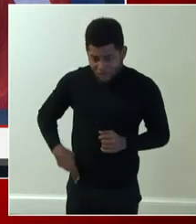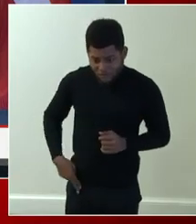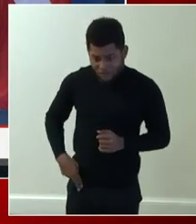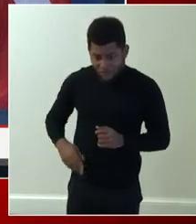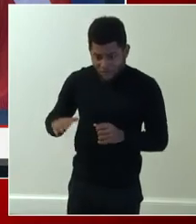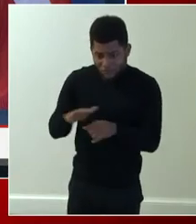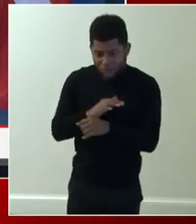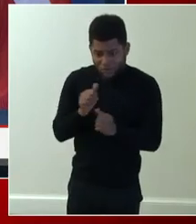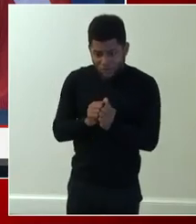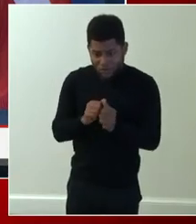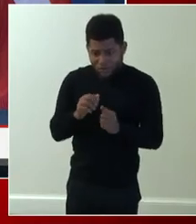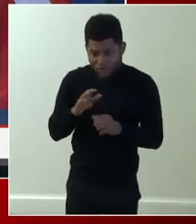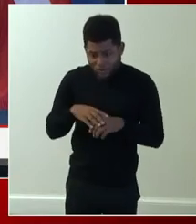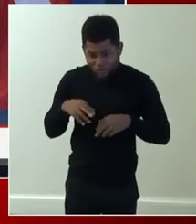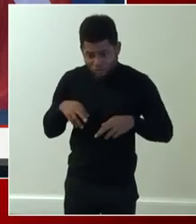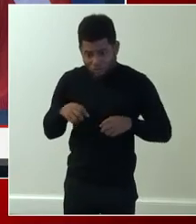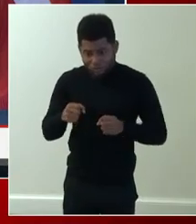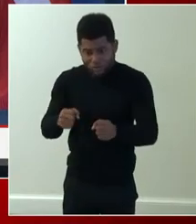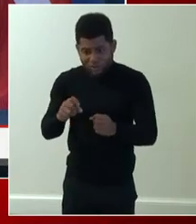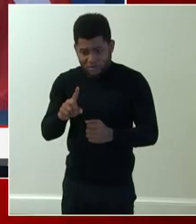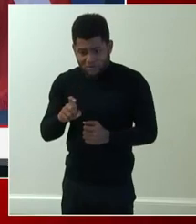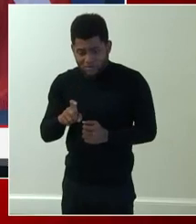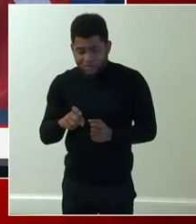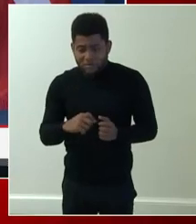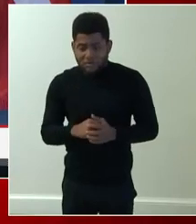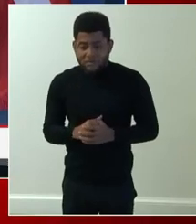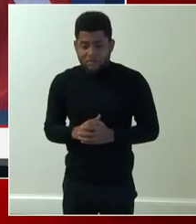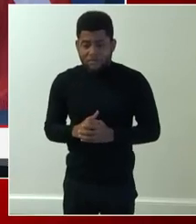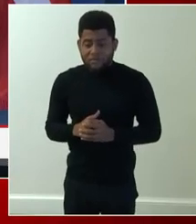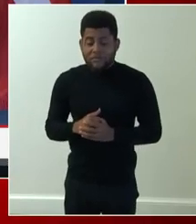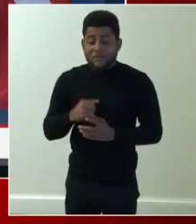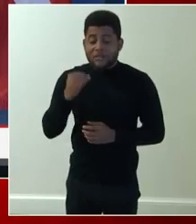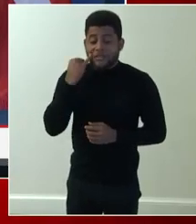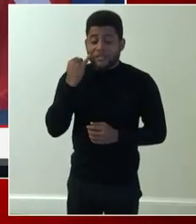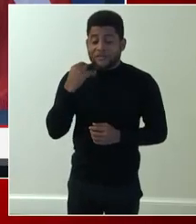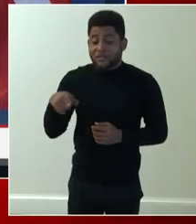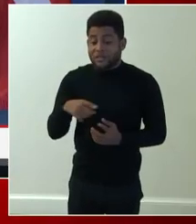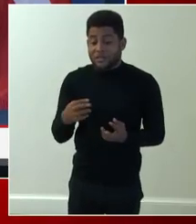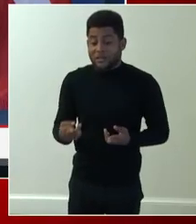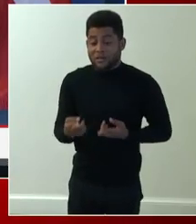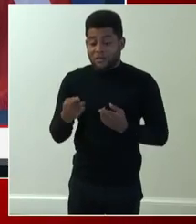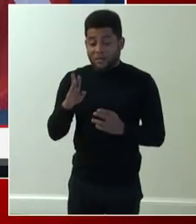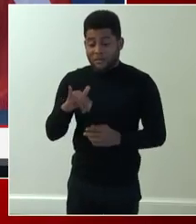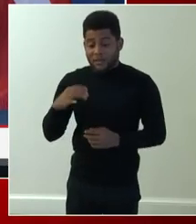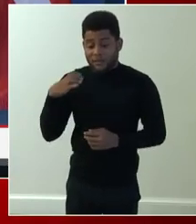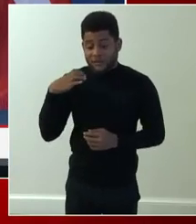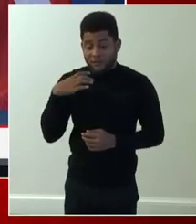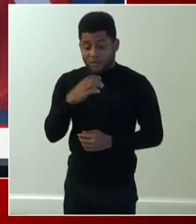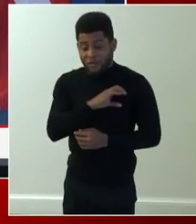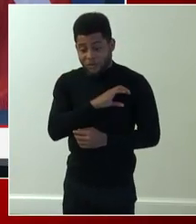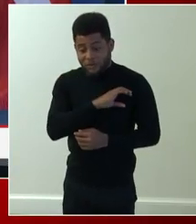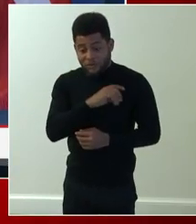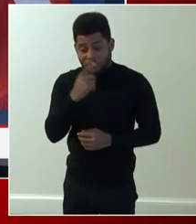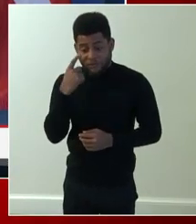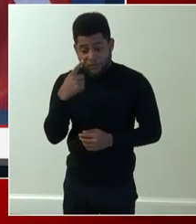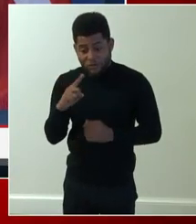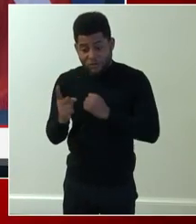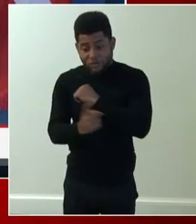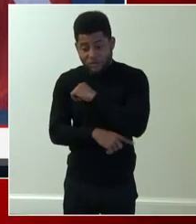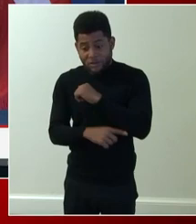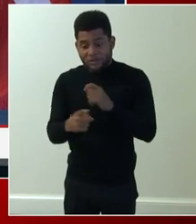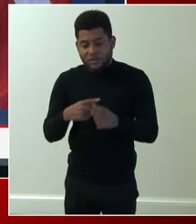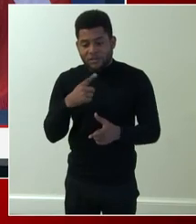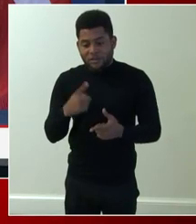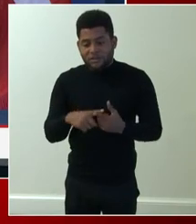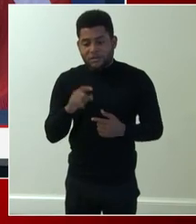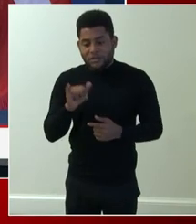streets? If they were recommended by the chief of police for termination, then that